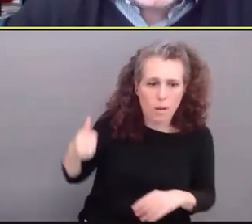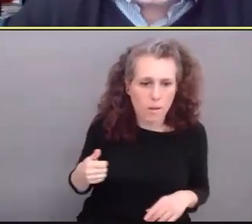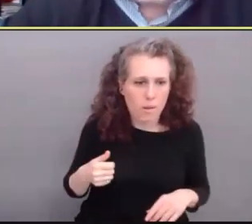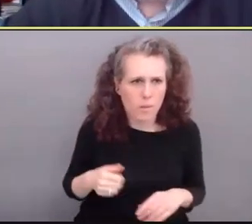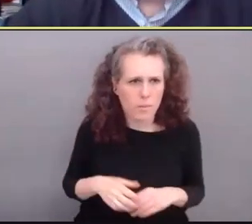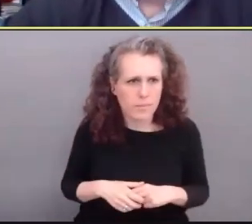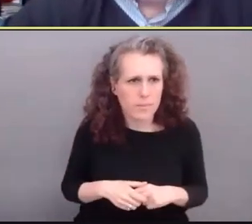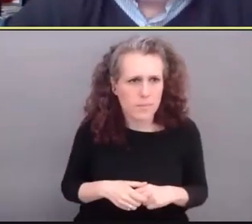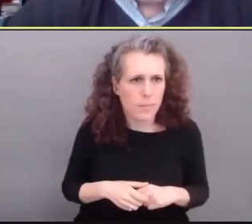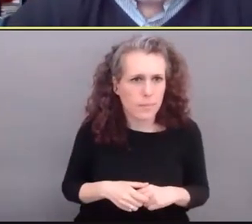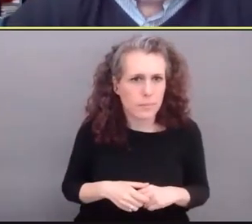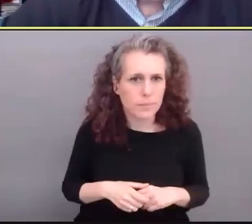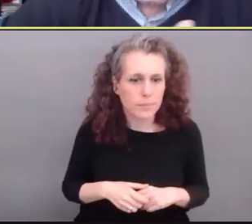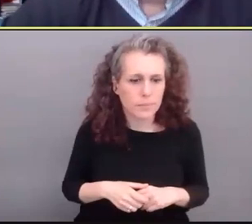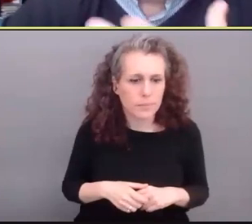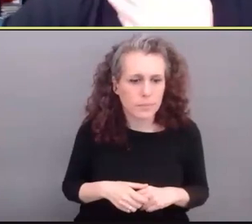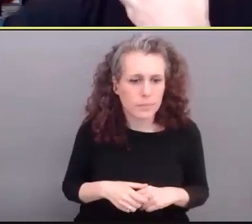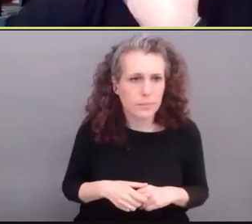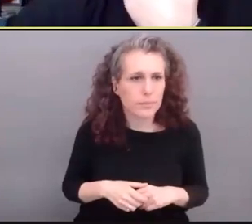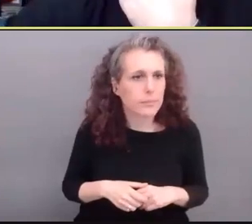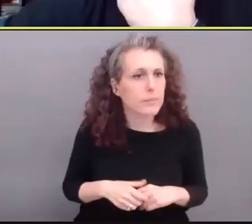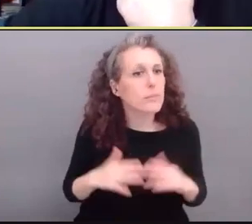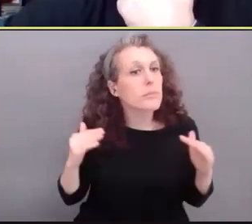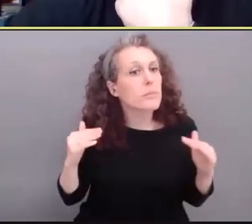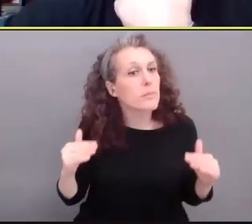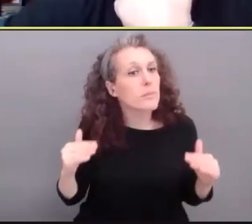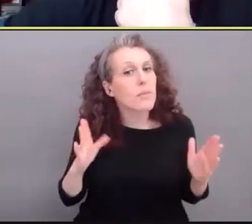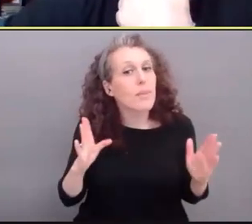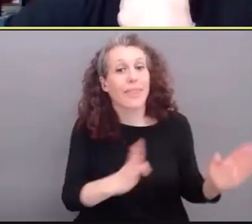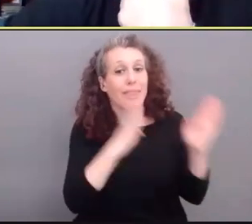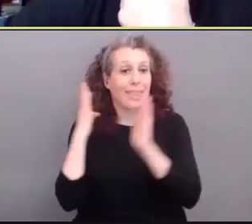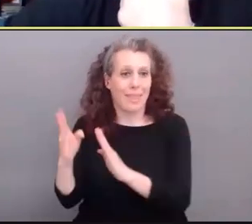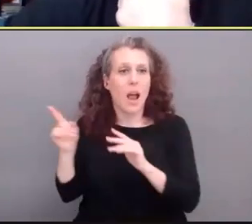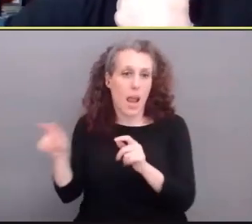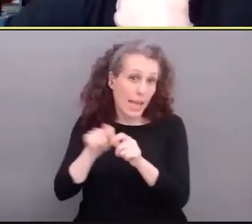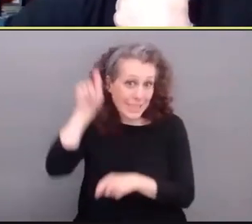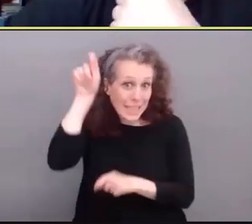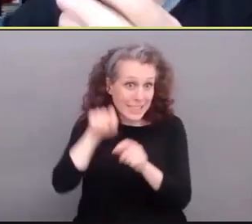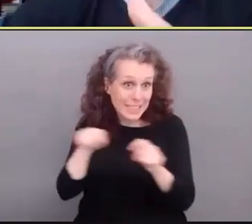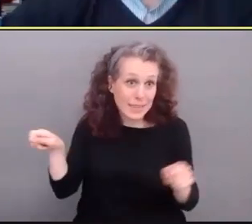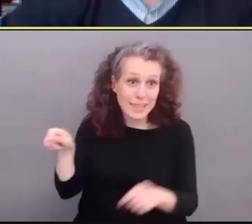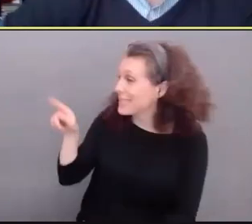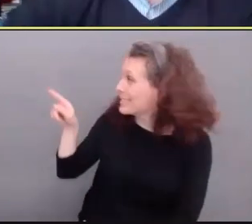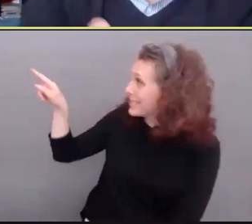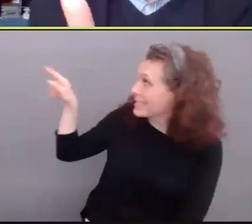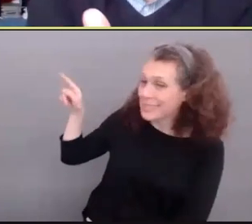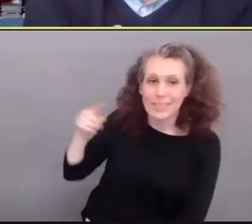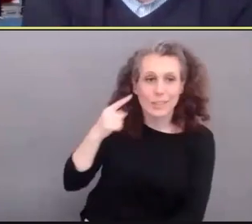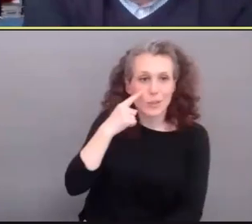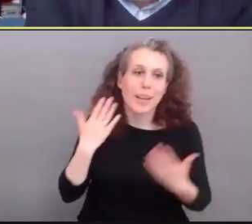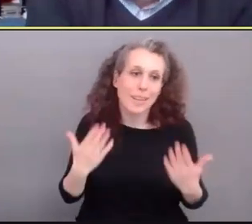signage plan. Well, and then we assessment that we are in the design